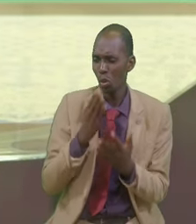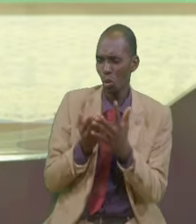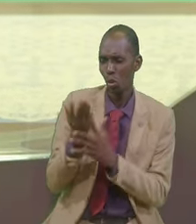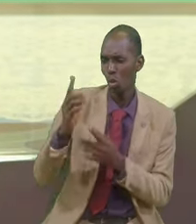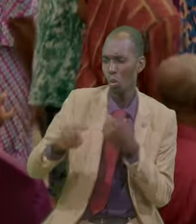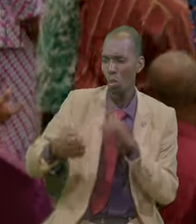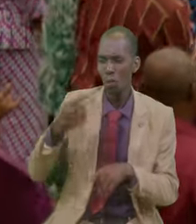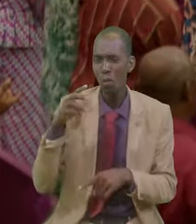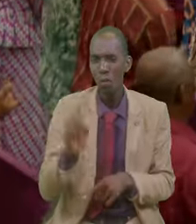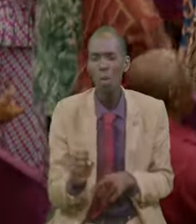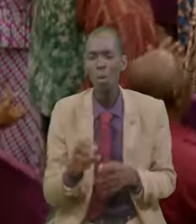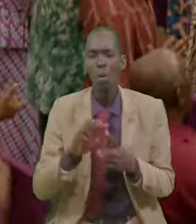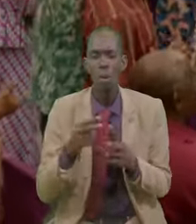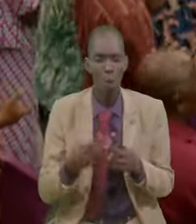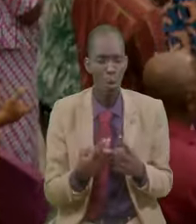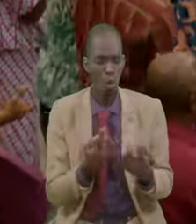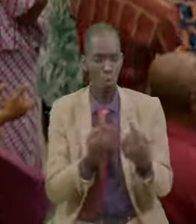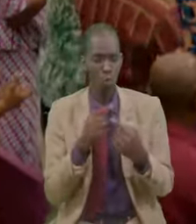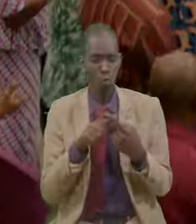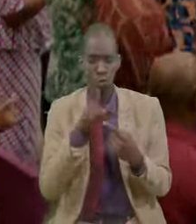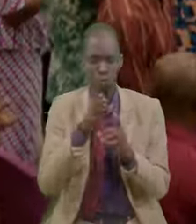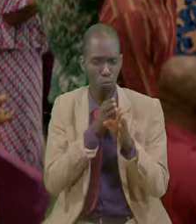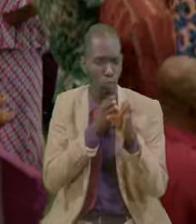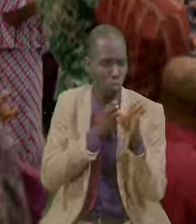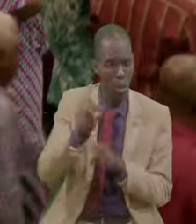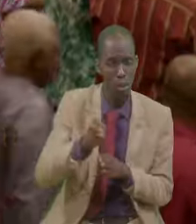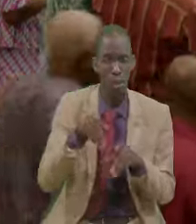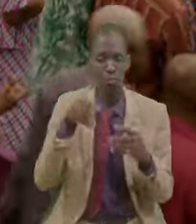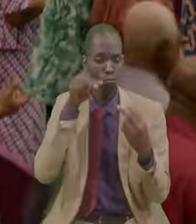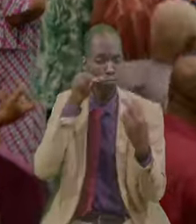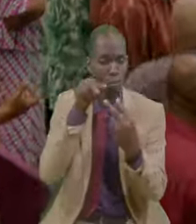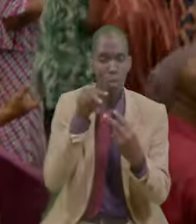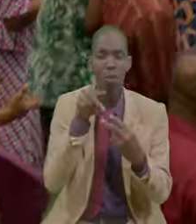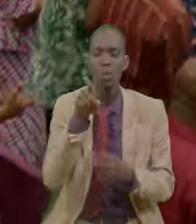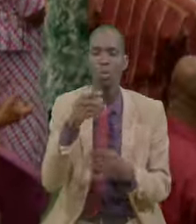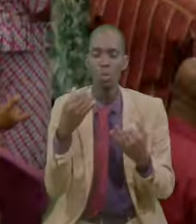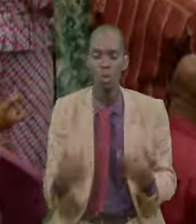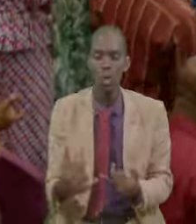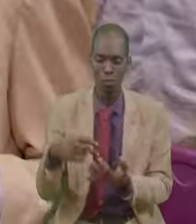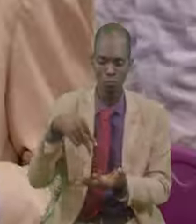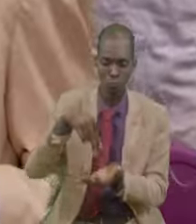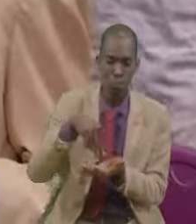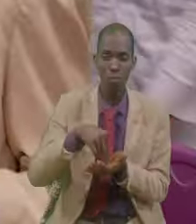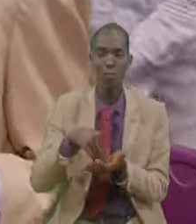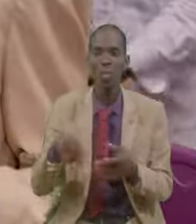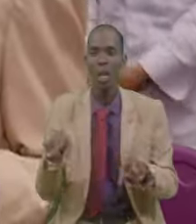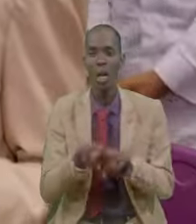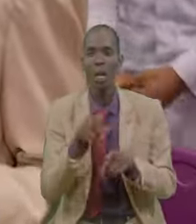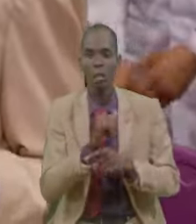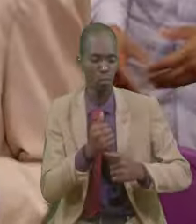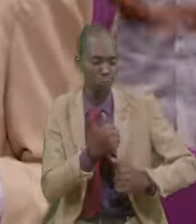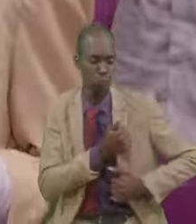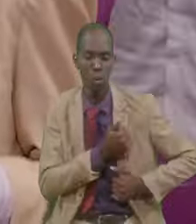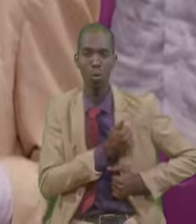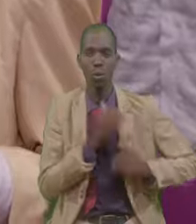come sometimes directly like an enemy. And you stand tonight like a militant soldier of